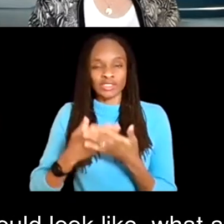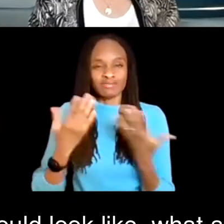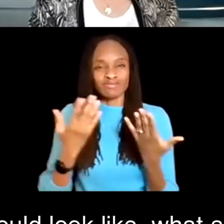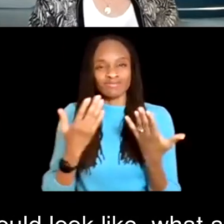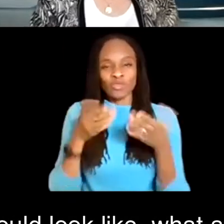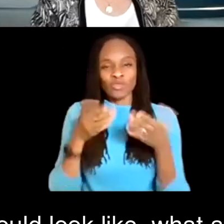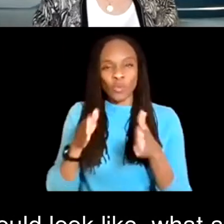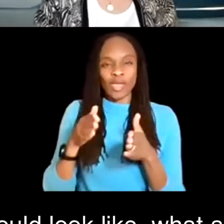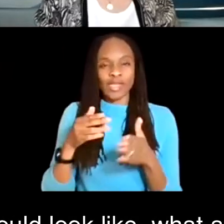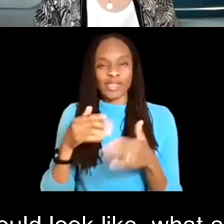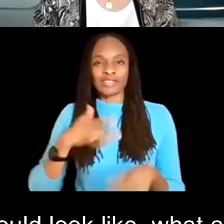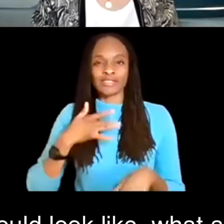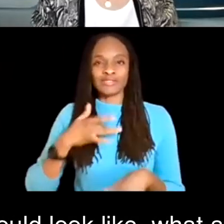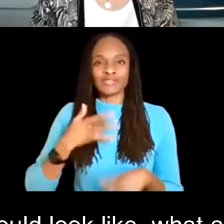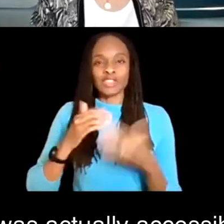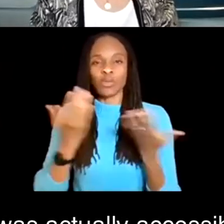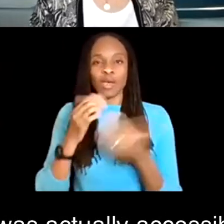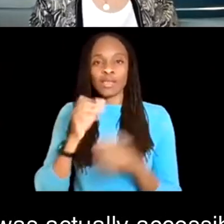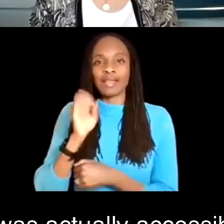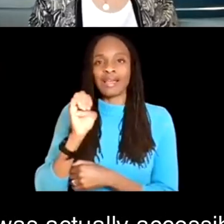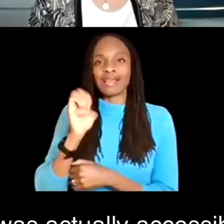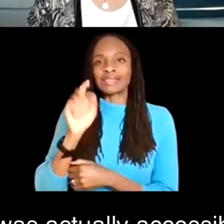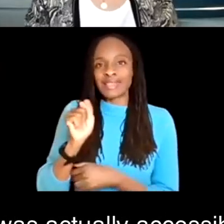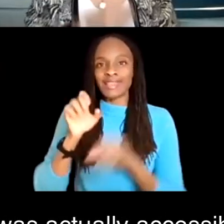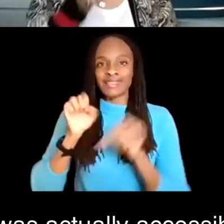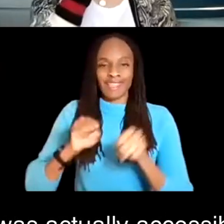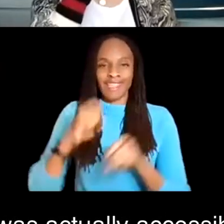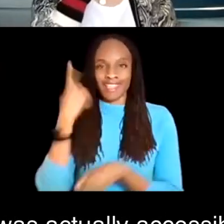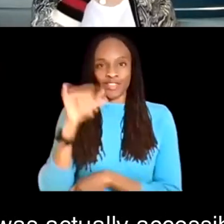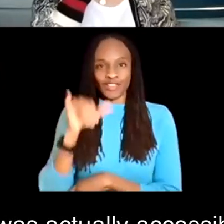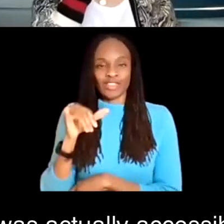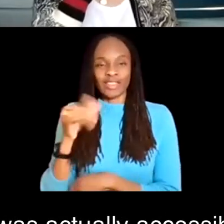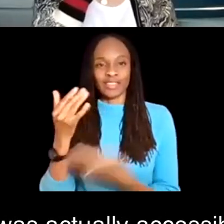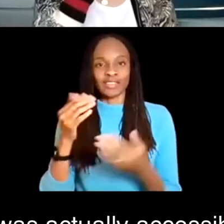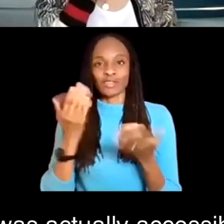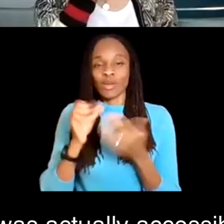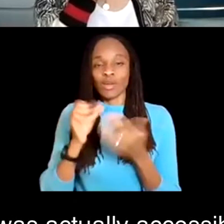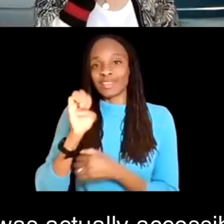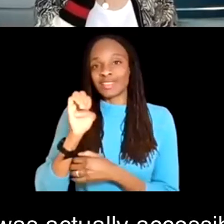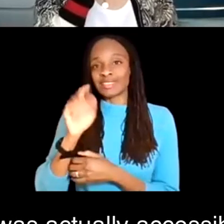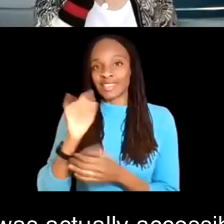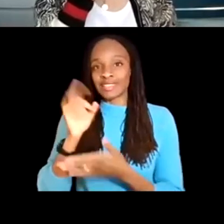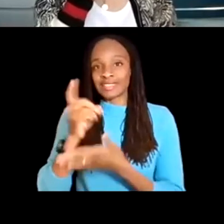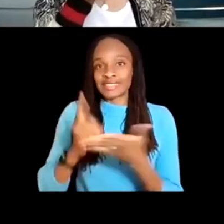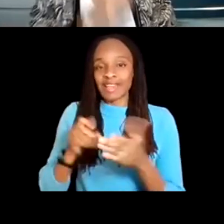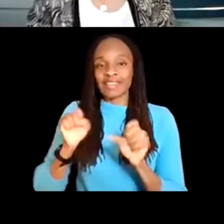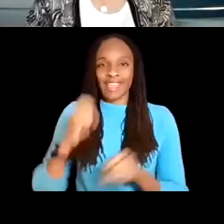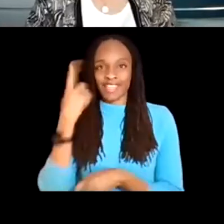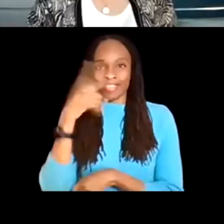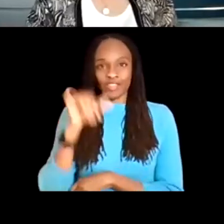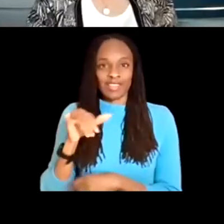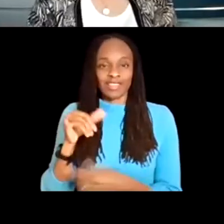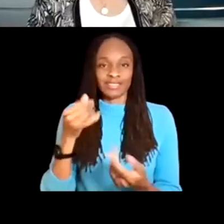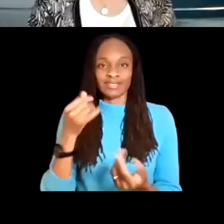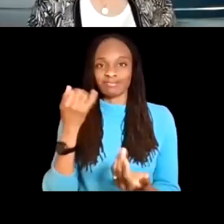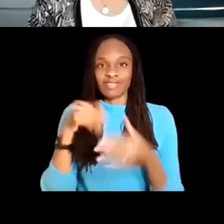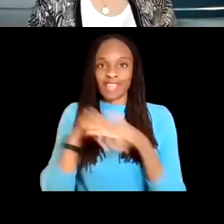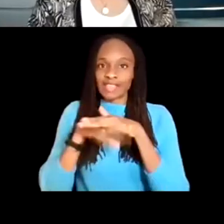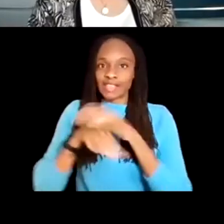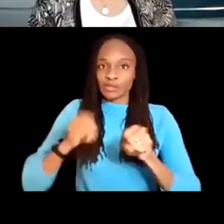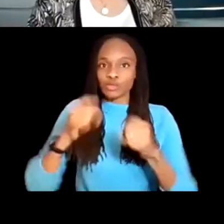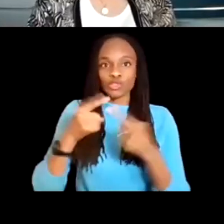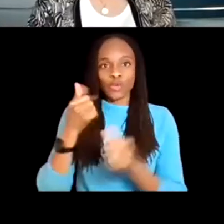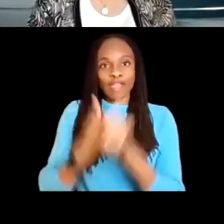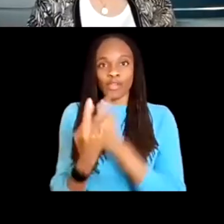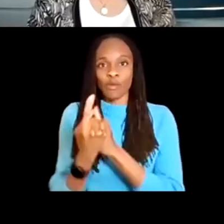set design could look like if it was actually accessible to everyone on set. So I'm excited. I mean, I hate to